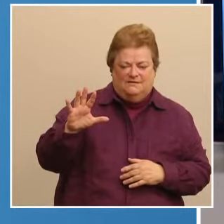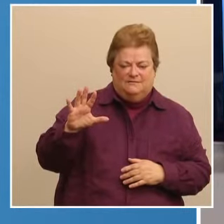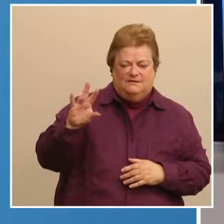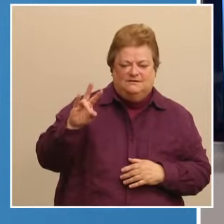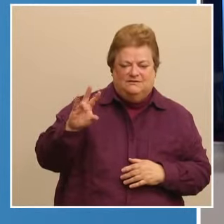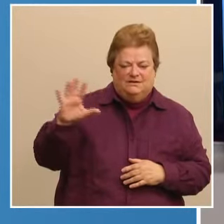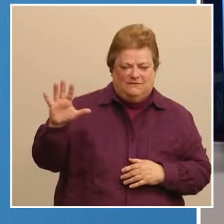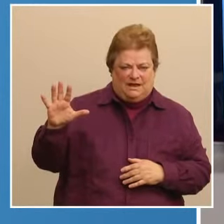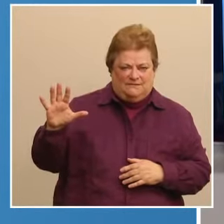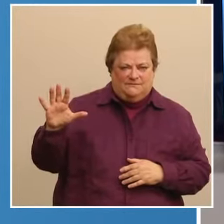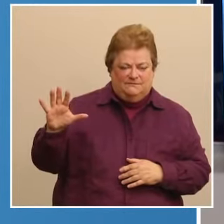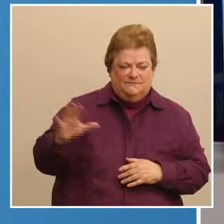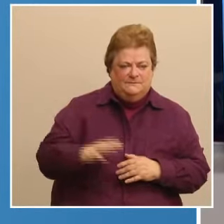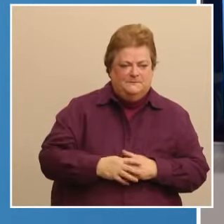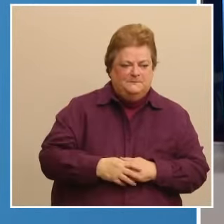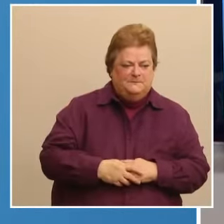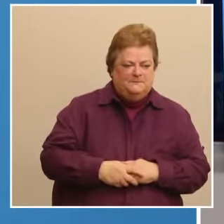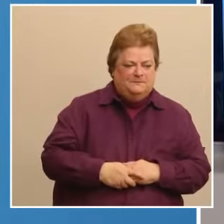402-441-7575.